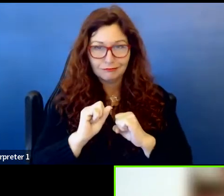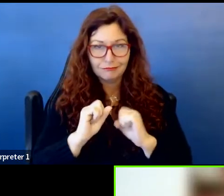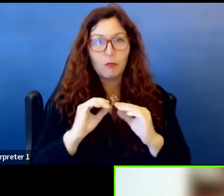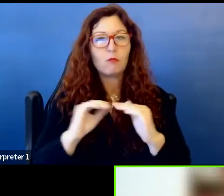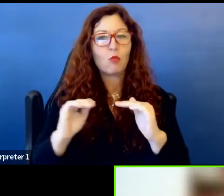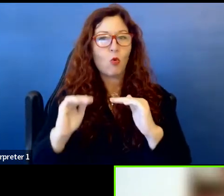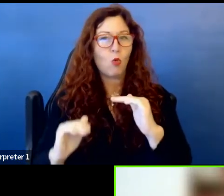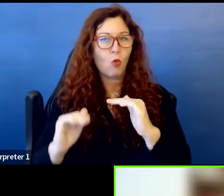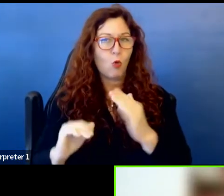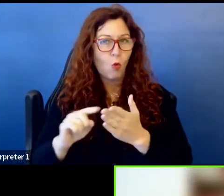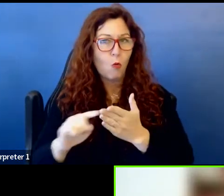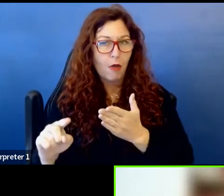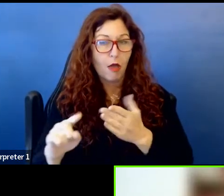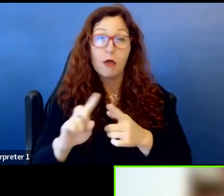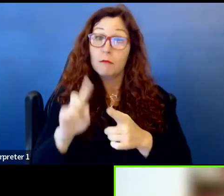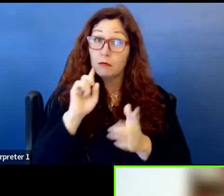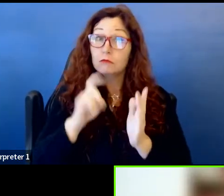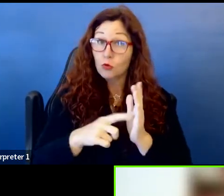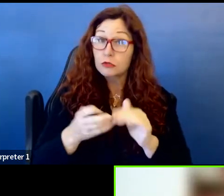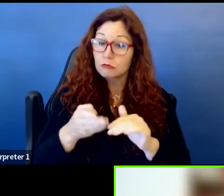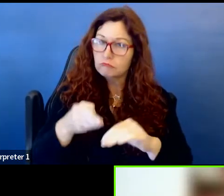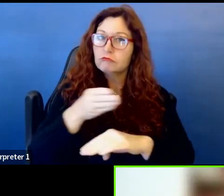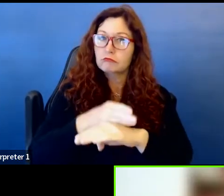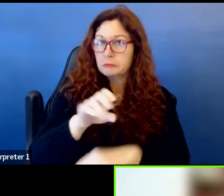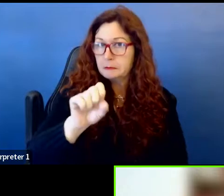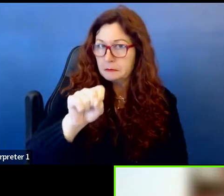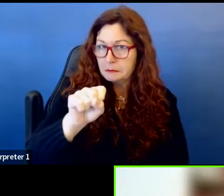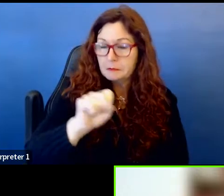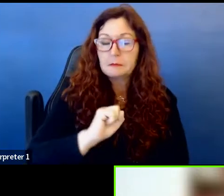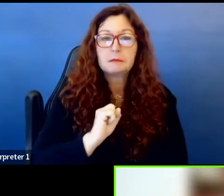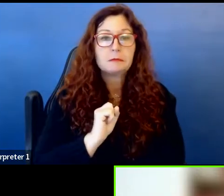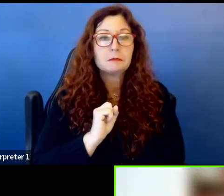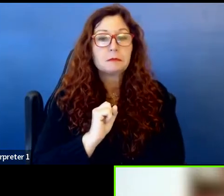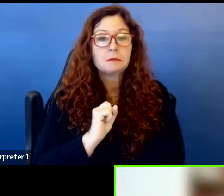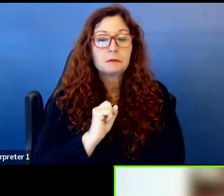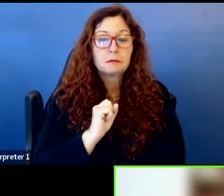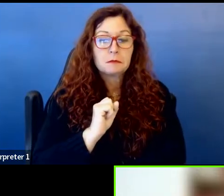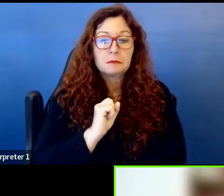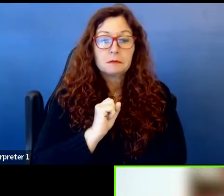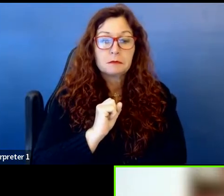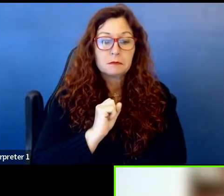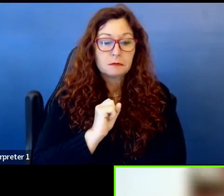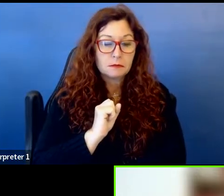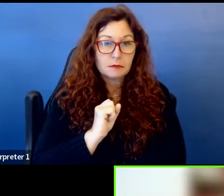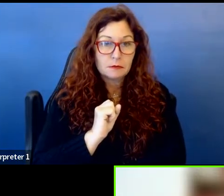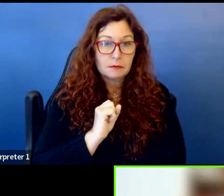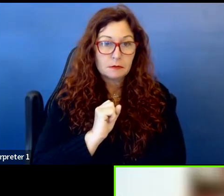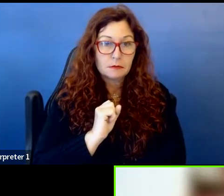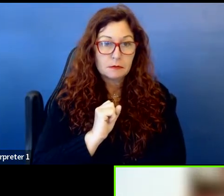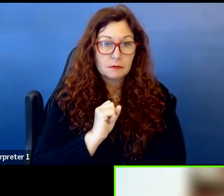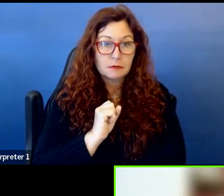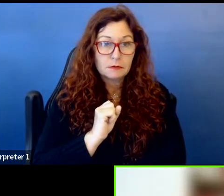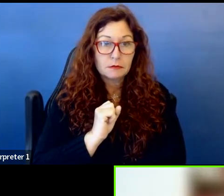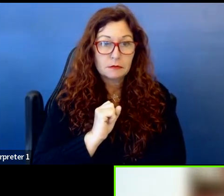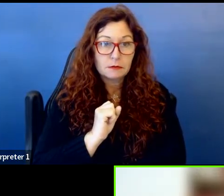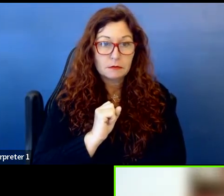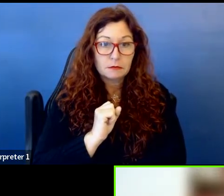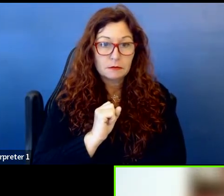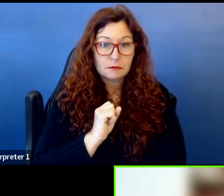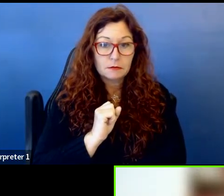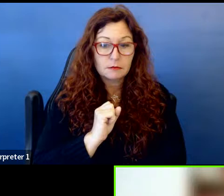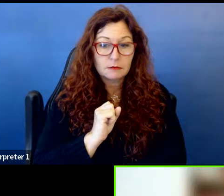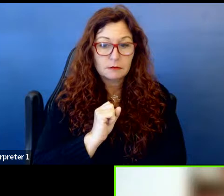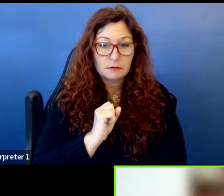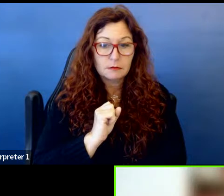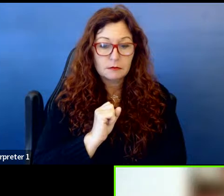progress there and where progress has been made that has very much relied on intentional project and